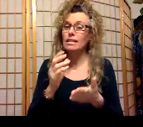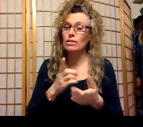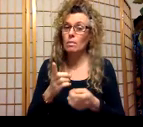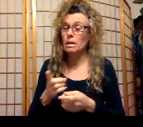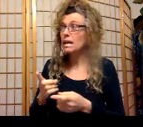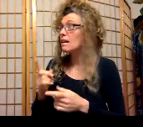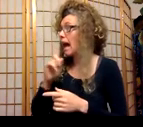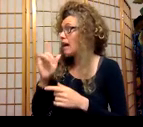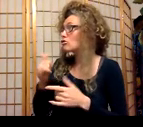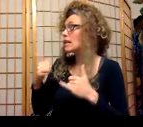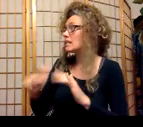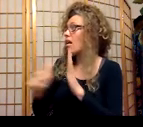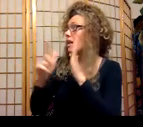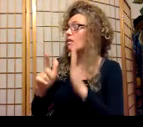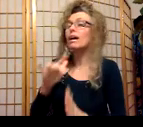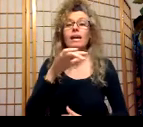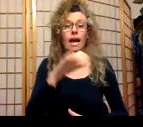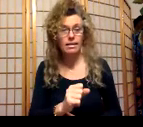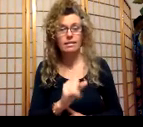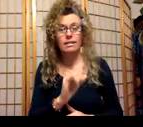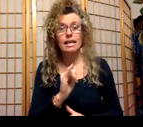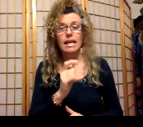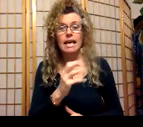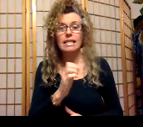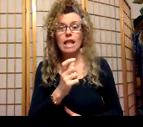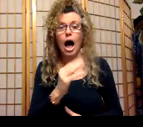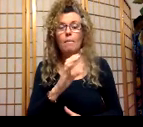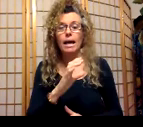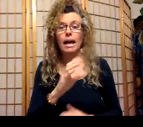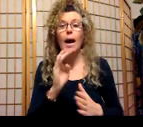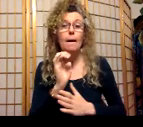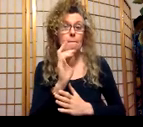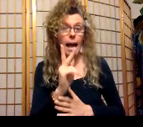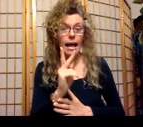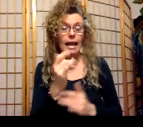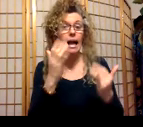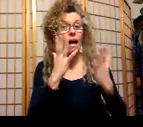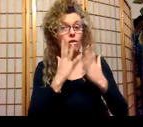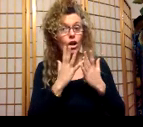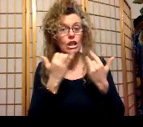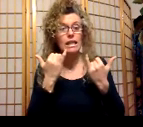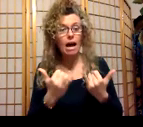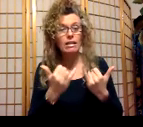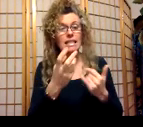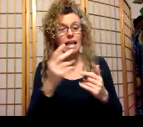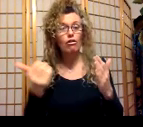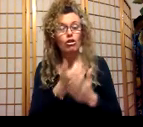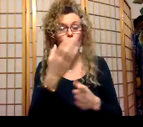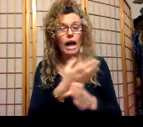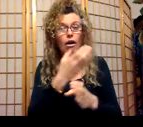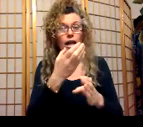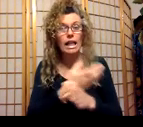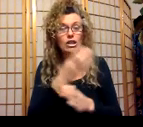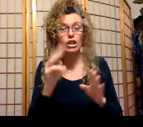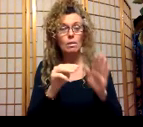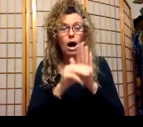still illegal. Yes, Islamic banking. Unfortunately, nowadays several new calculation models